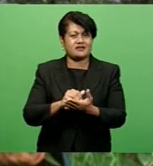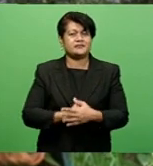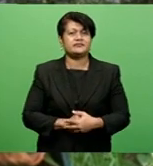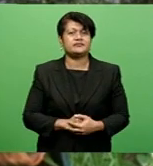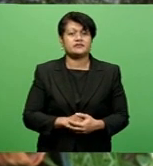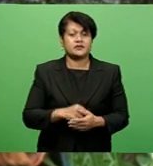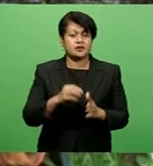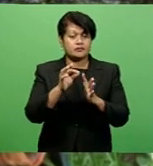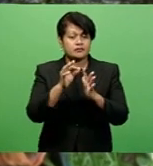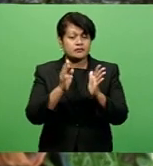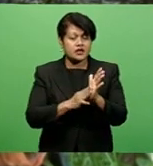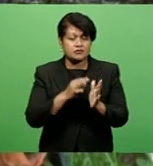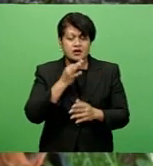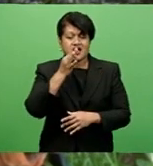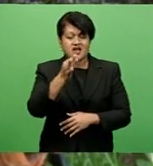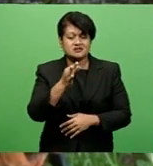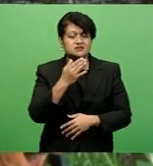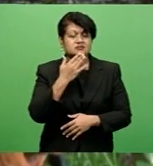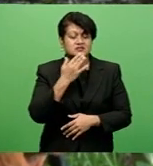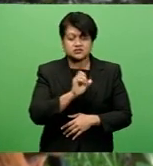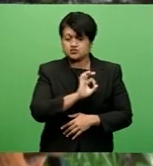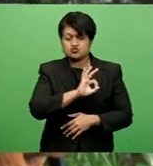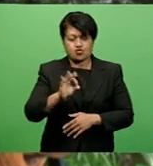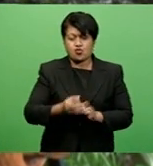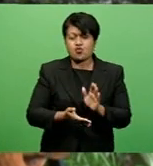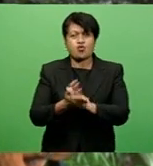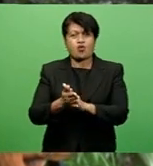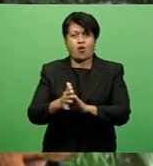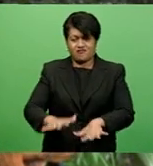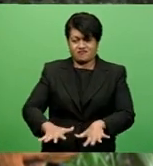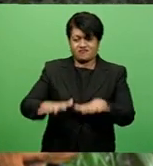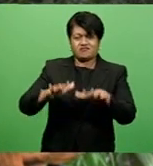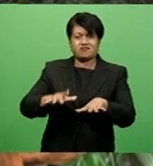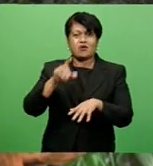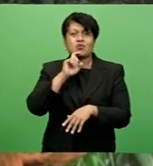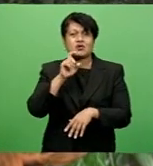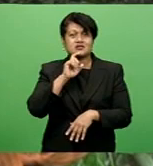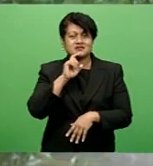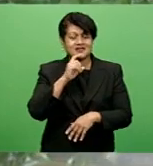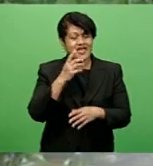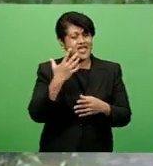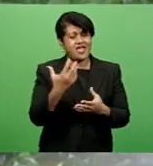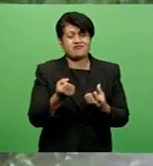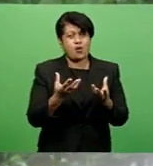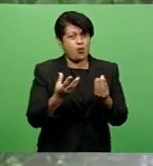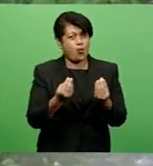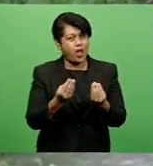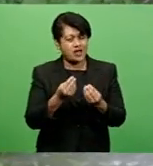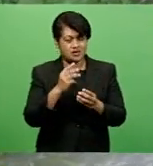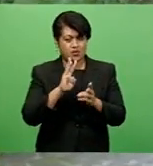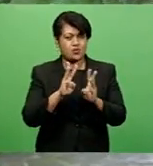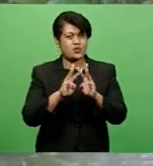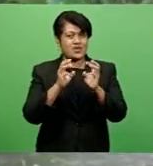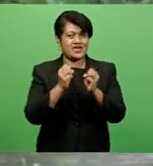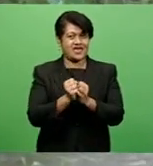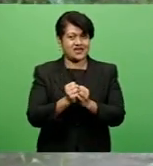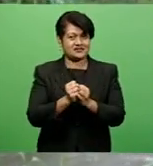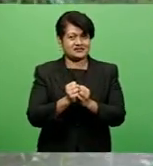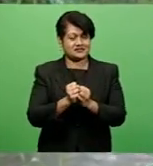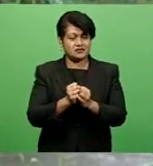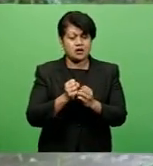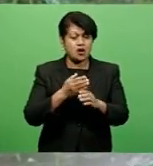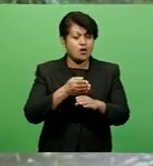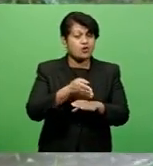urged Fijians to stay out of flooded waters. Bainimarama says a very wet weekend can be expected. Crossings